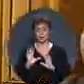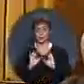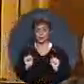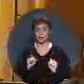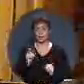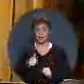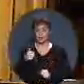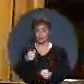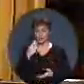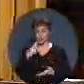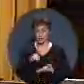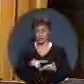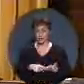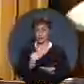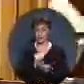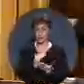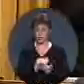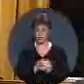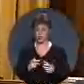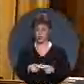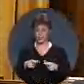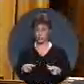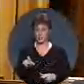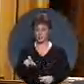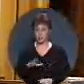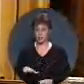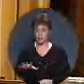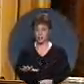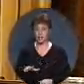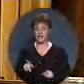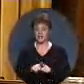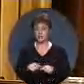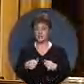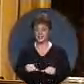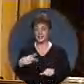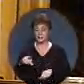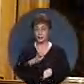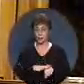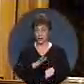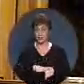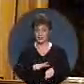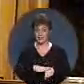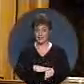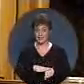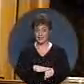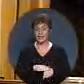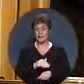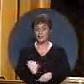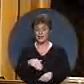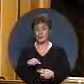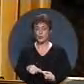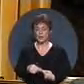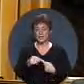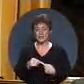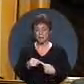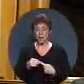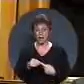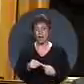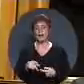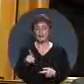The Honourable Member for Bourassa, when he looks at the register of firms in Quebec and the address of